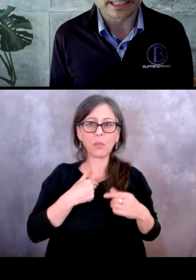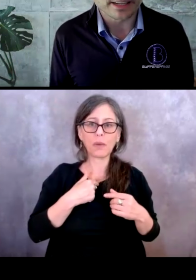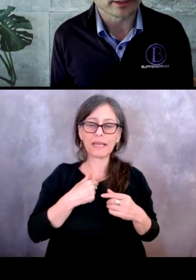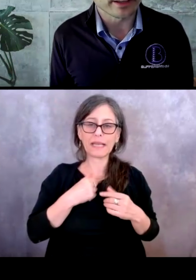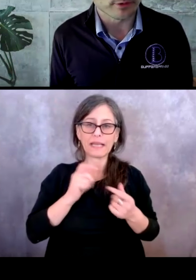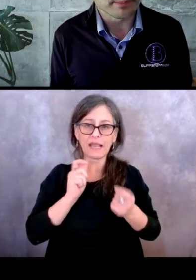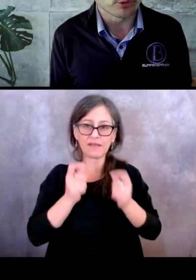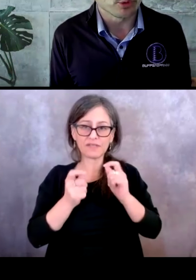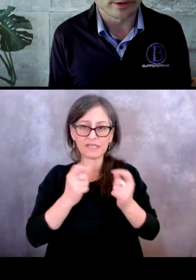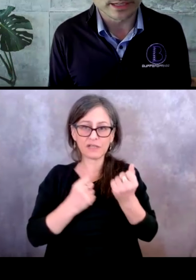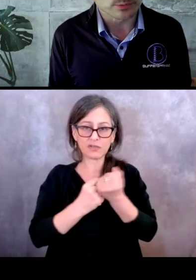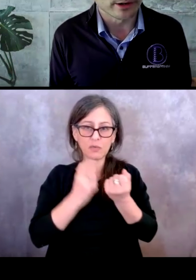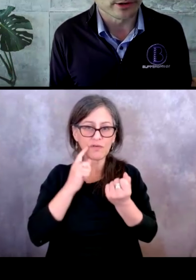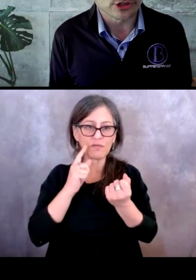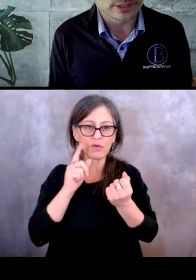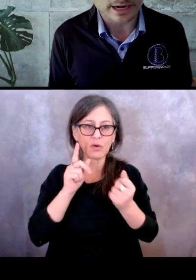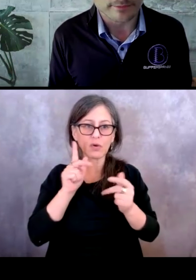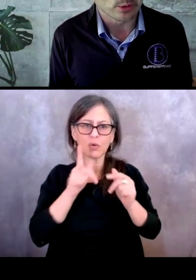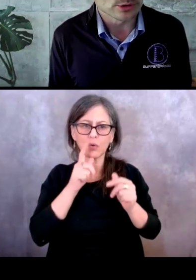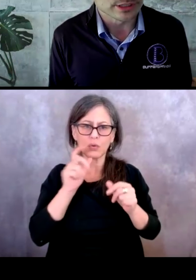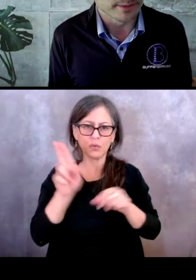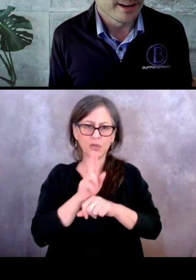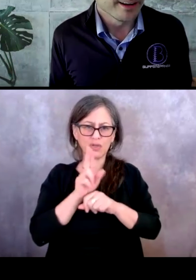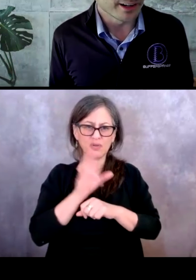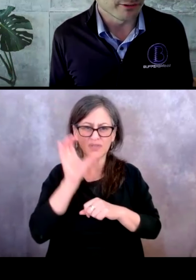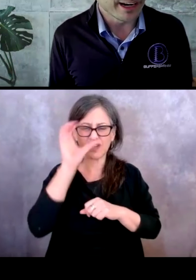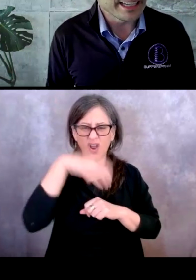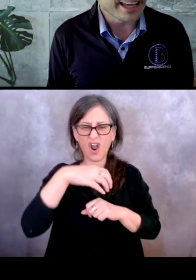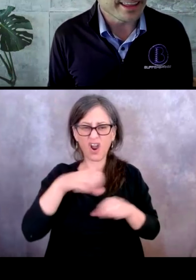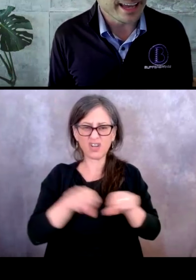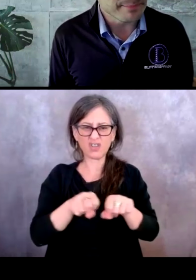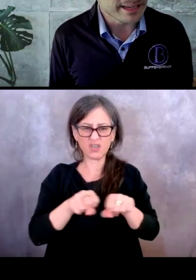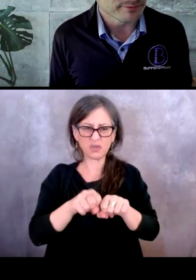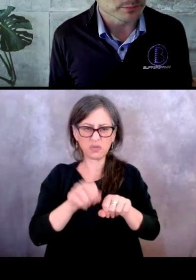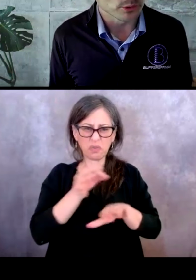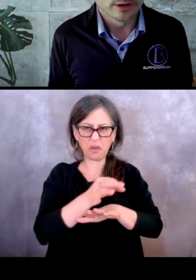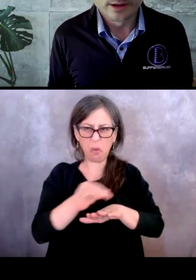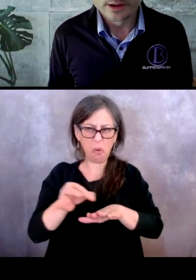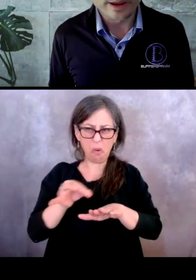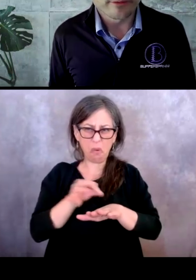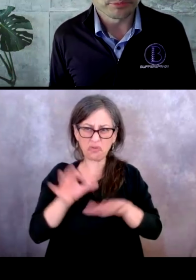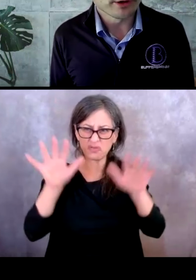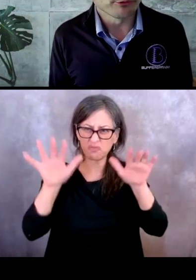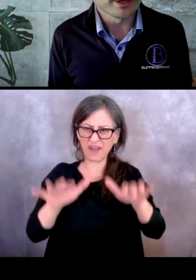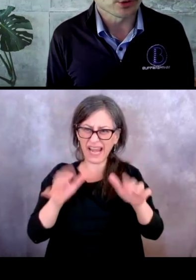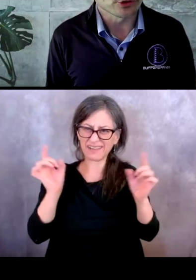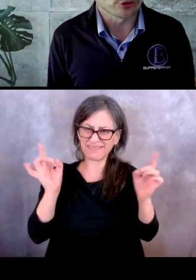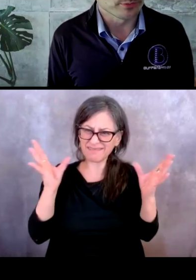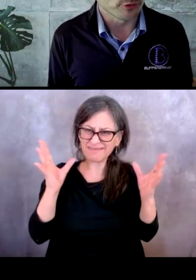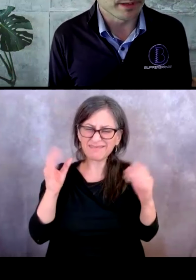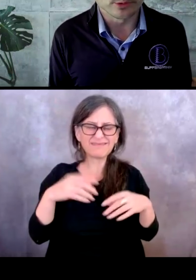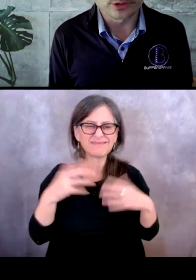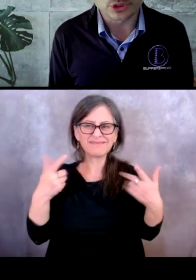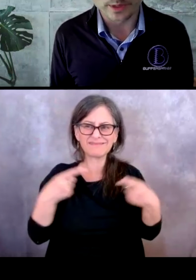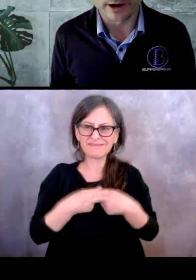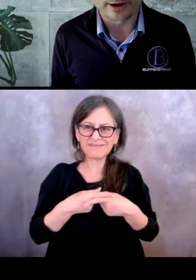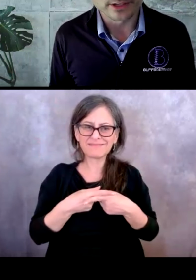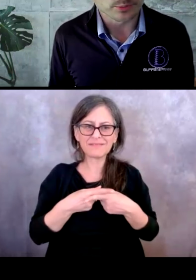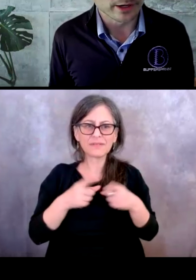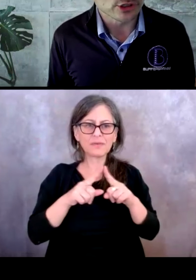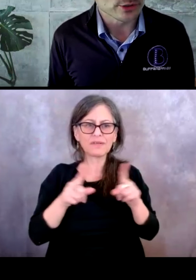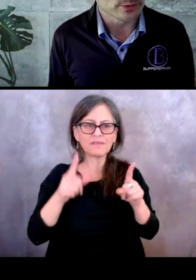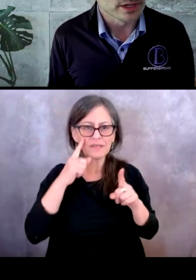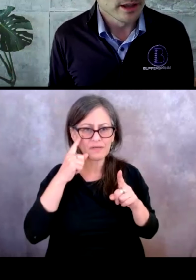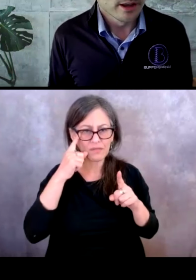support specifically for people who wear these weird shoes that have holes in them. On a rainy day, they can't be comfortable. We have employee resource groups for people who squeak around